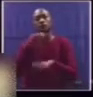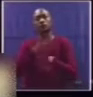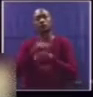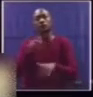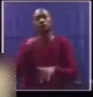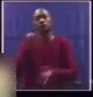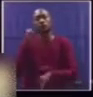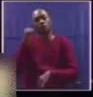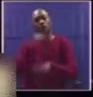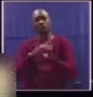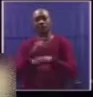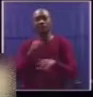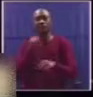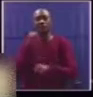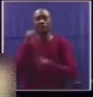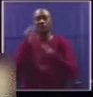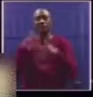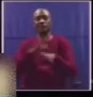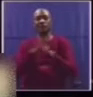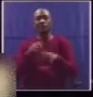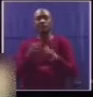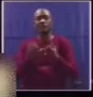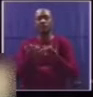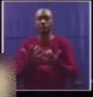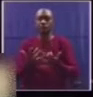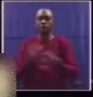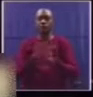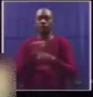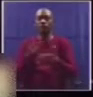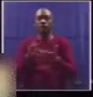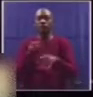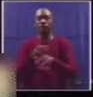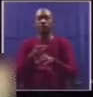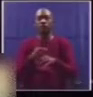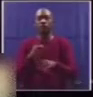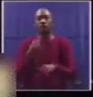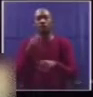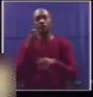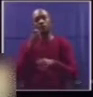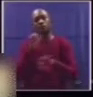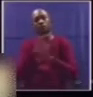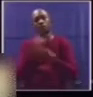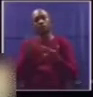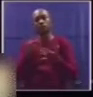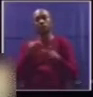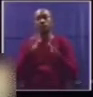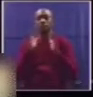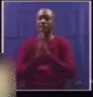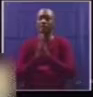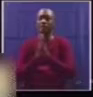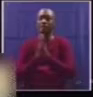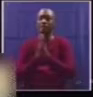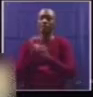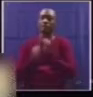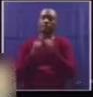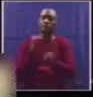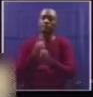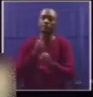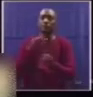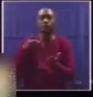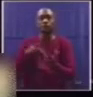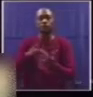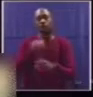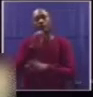commissars, fighters, and ground forces of the only economic emancipation movement in South Africa. 10 years of the existence